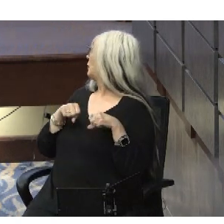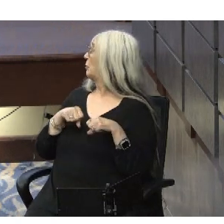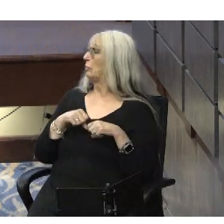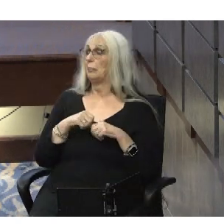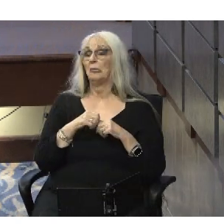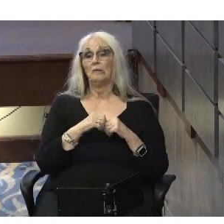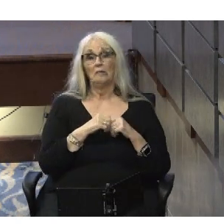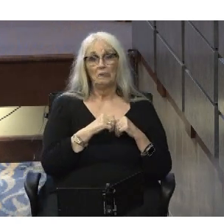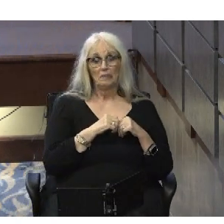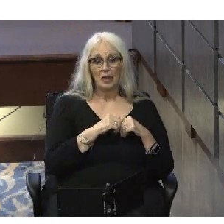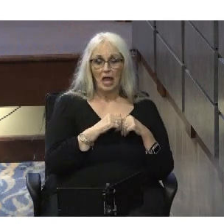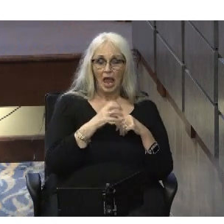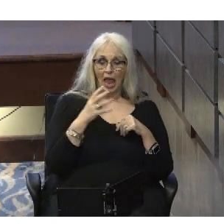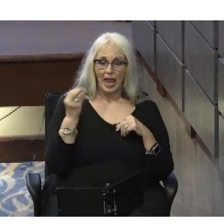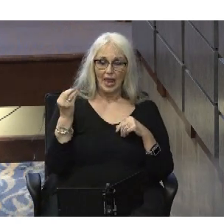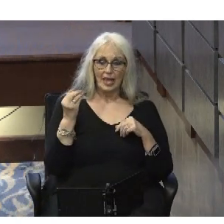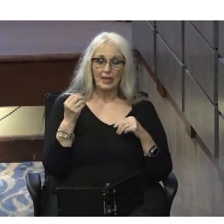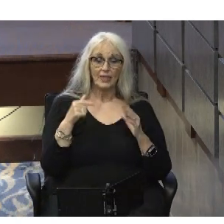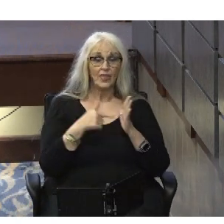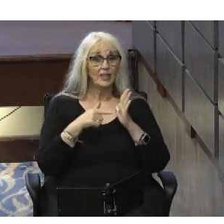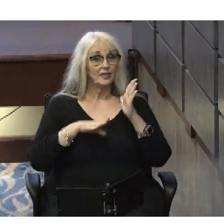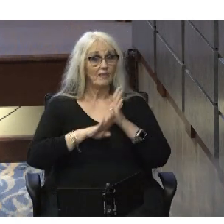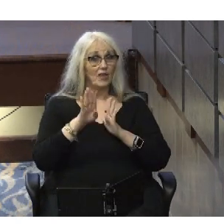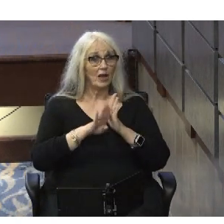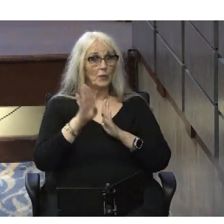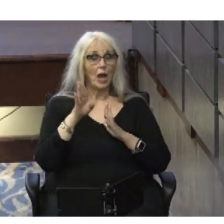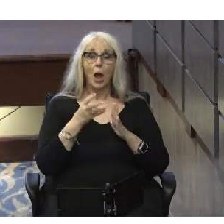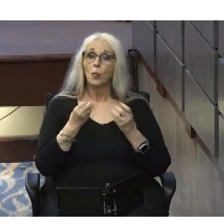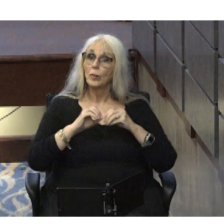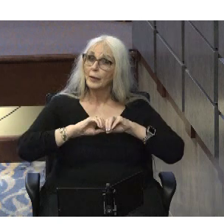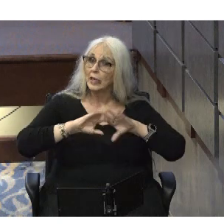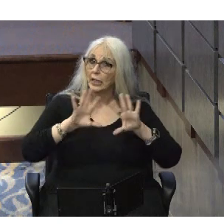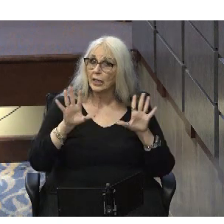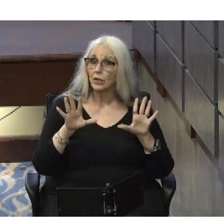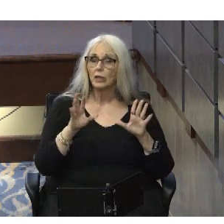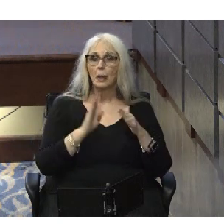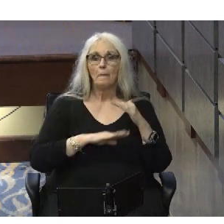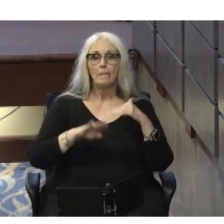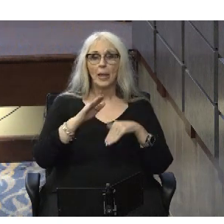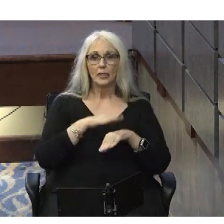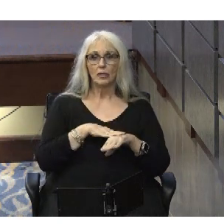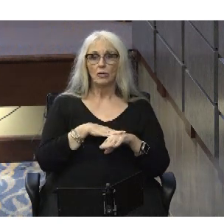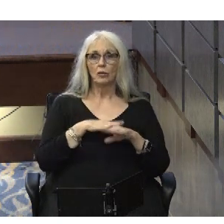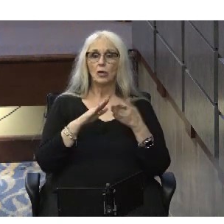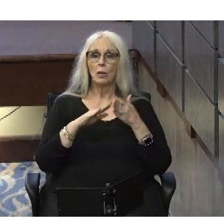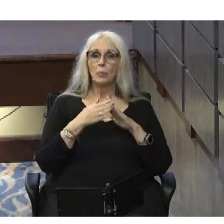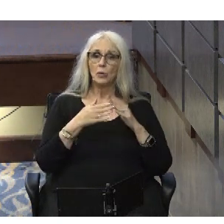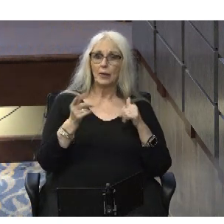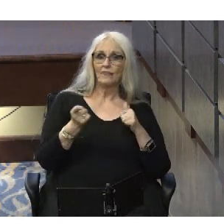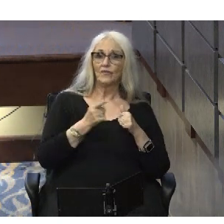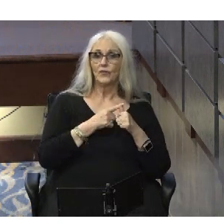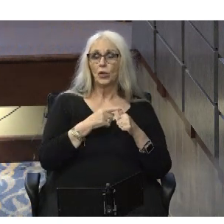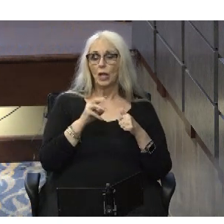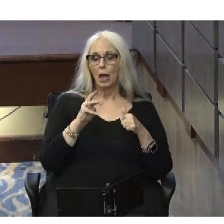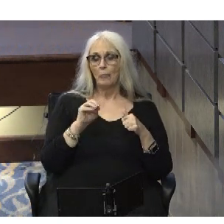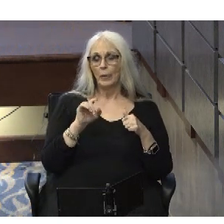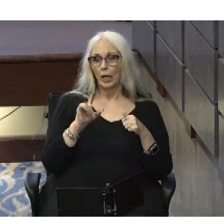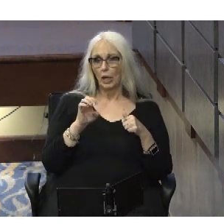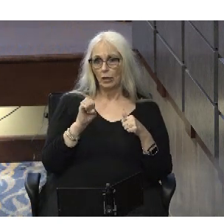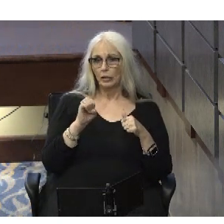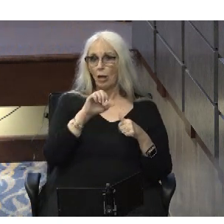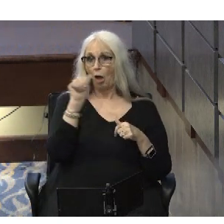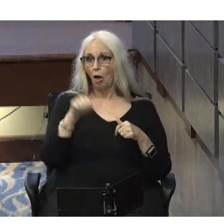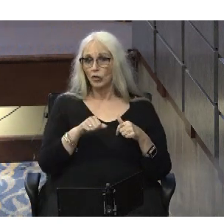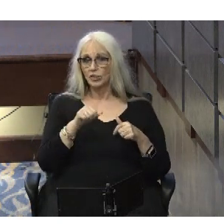possible. This development, though, I want to be clear, is based on Community First model by Mobile Loaves and Fishes in Austin,